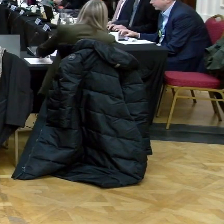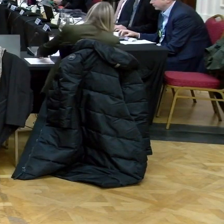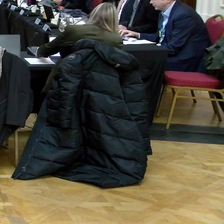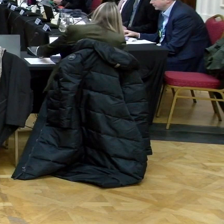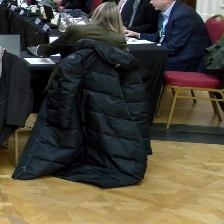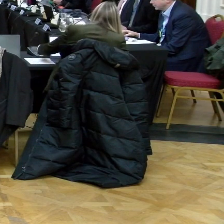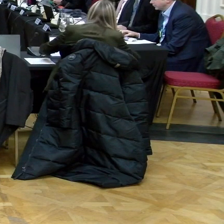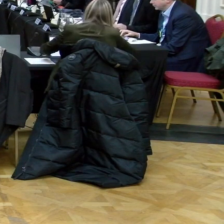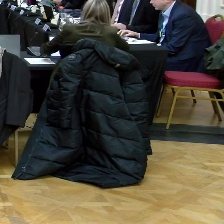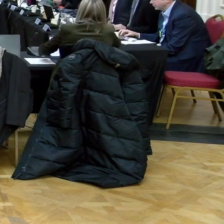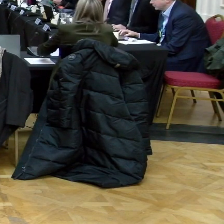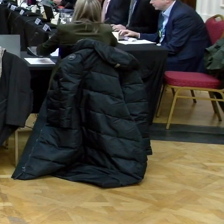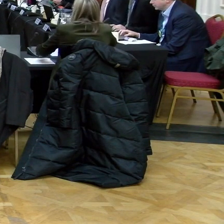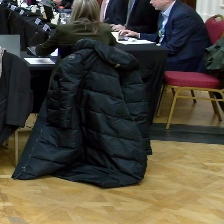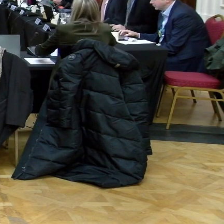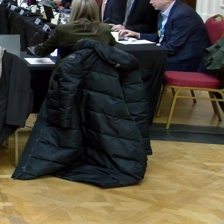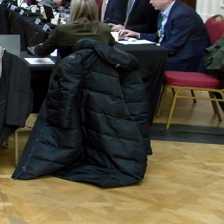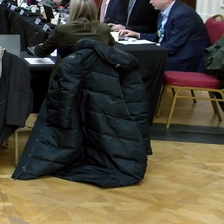It's freezing in here, isn't it?